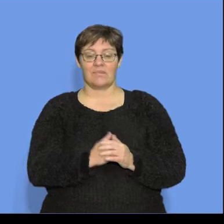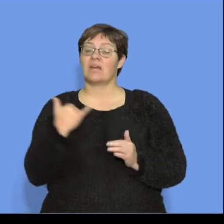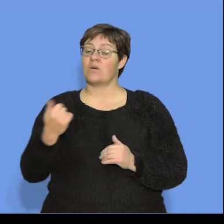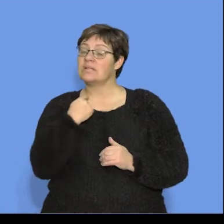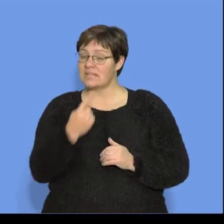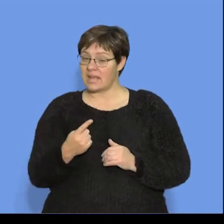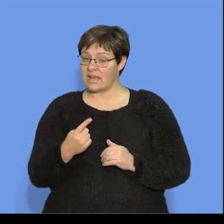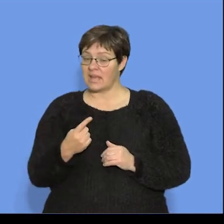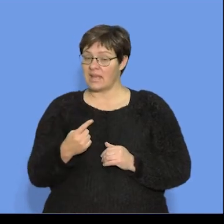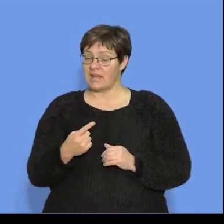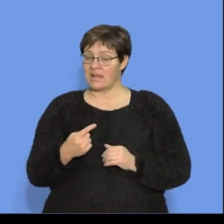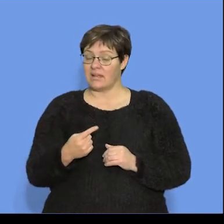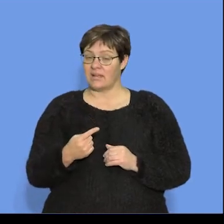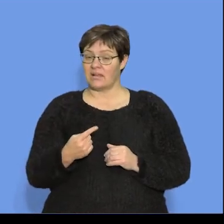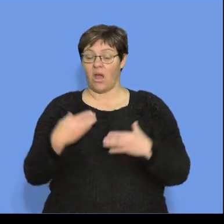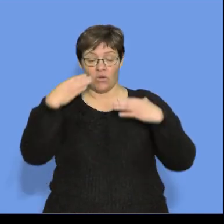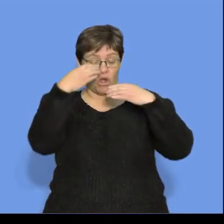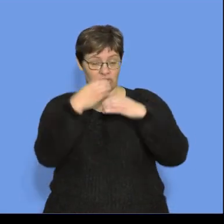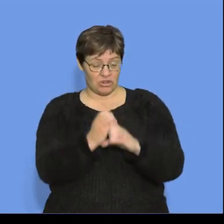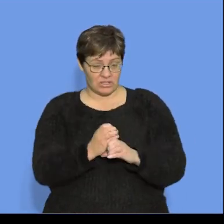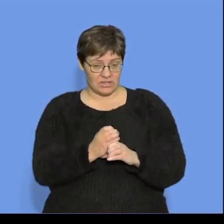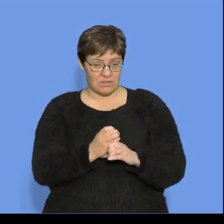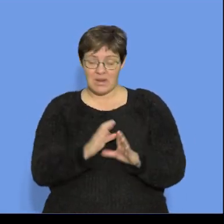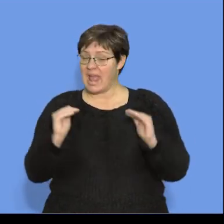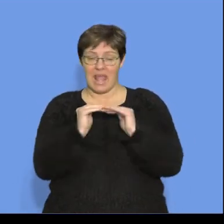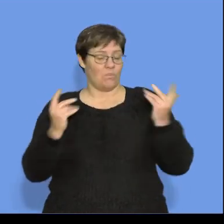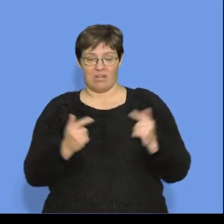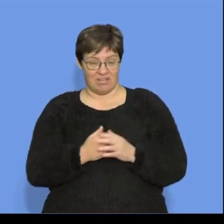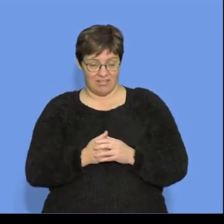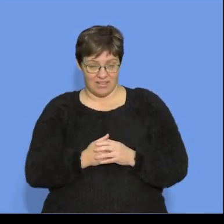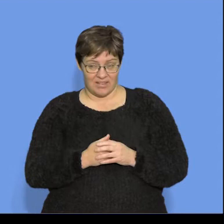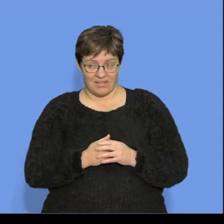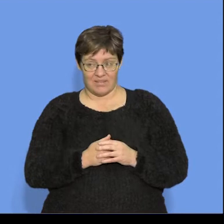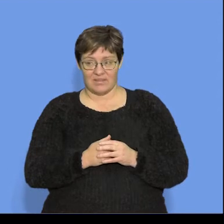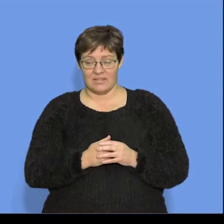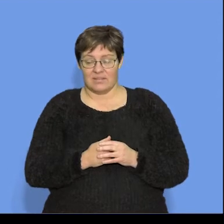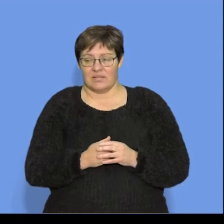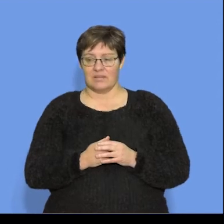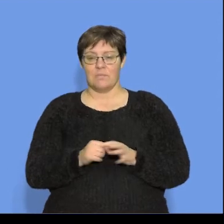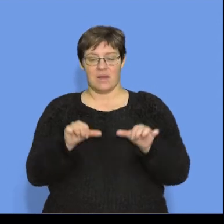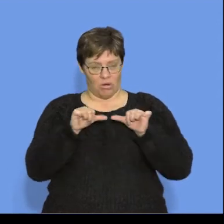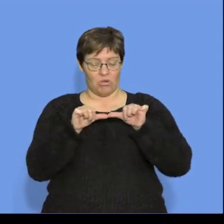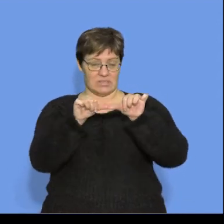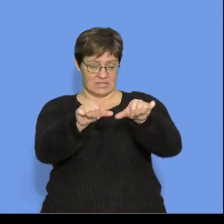the concentrations, they're not equal, concentrations are